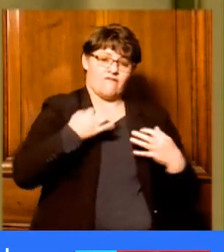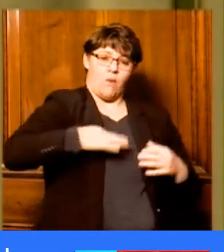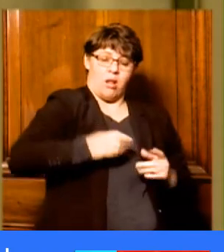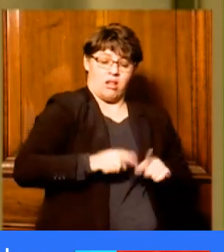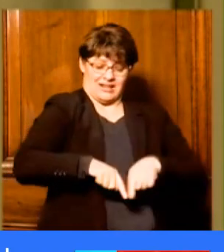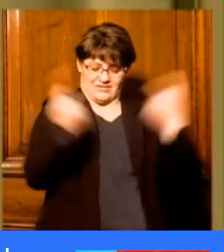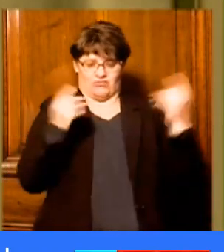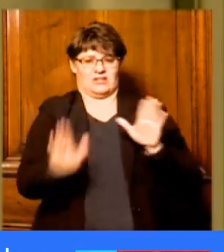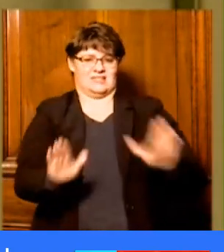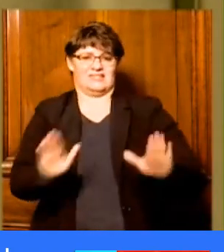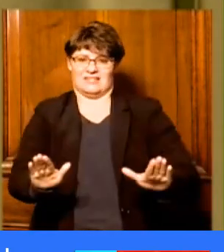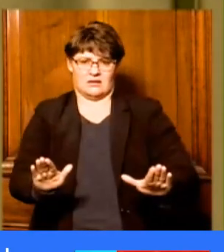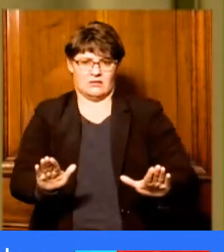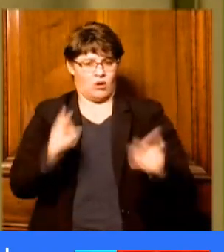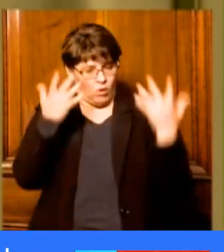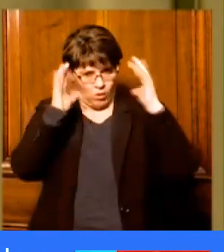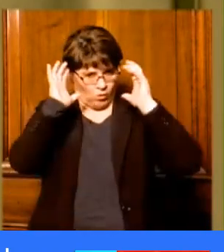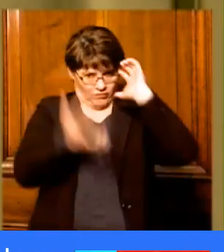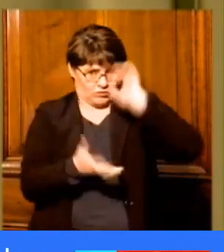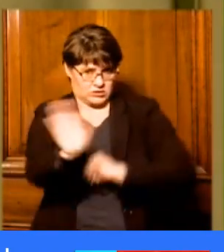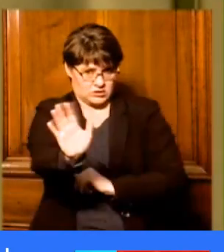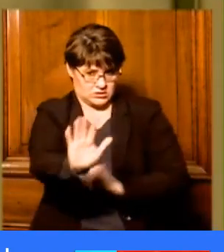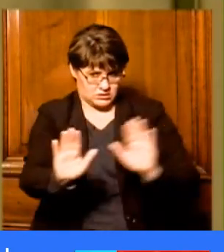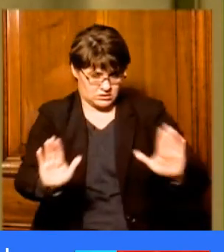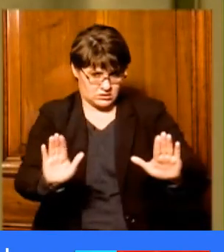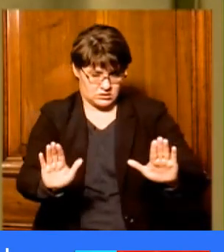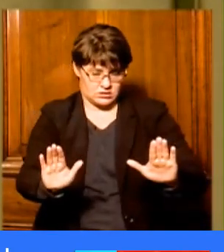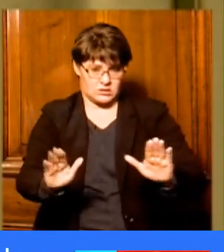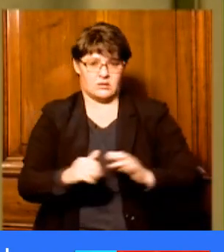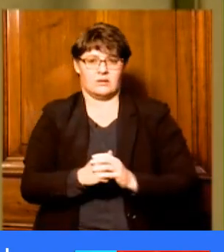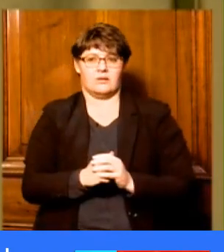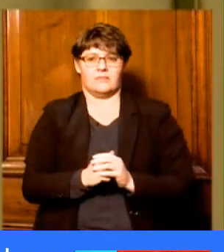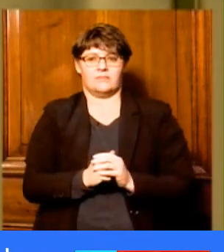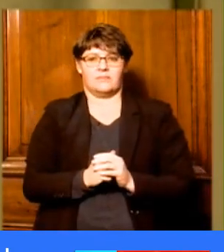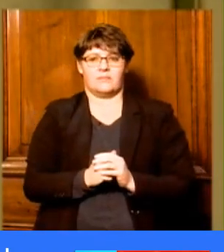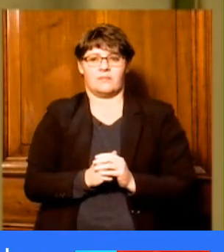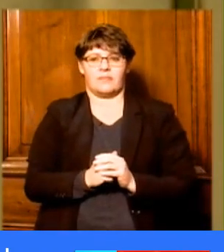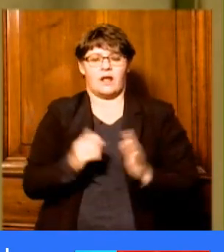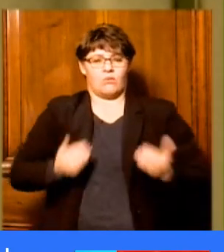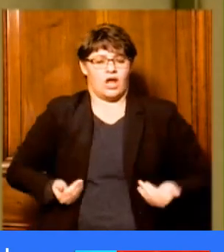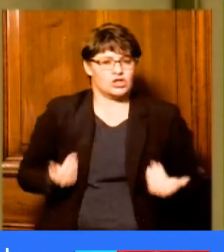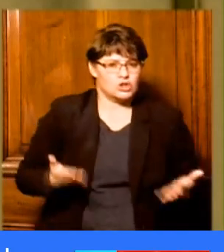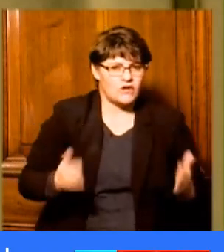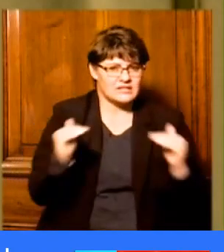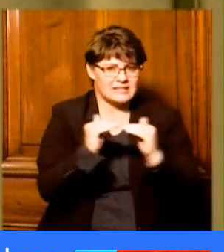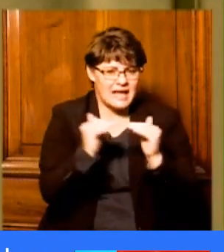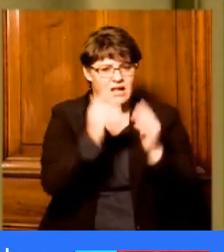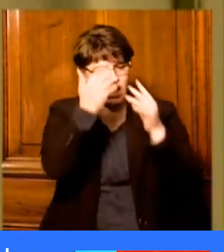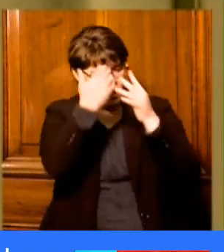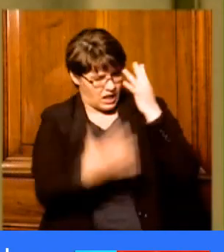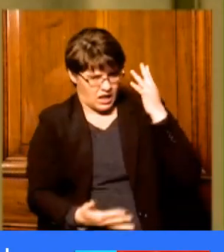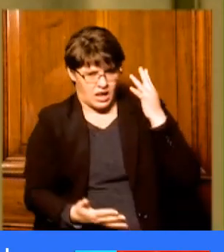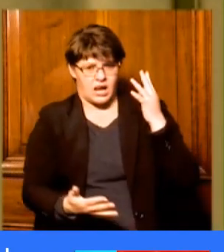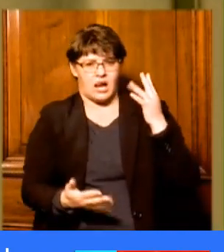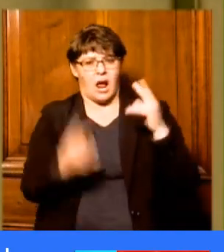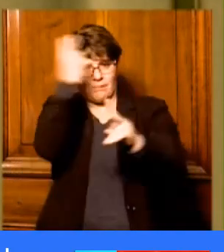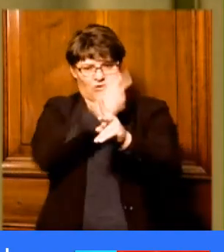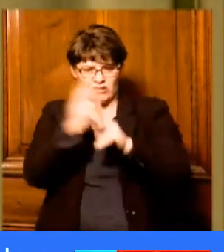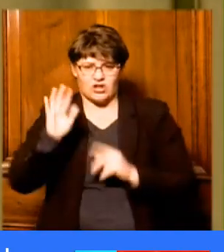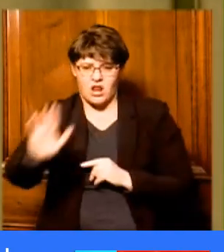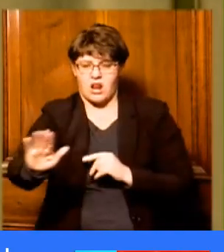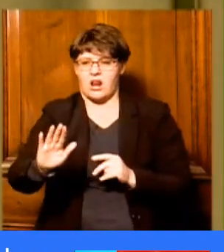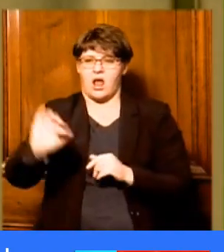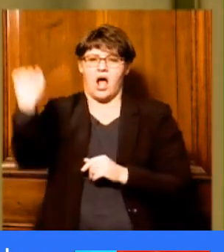think you do that, you can then be able to set the standards and set service standards and all of that, including for